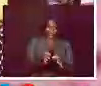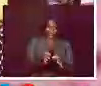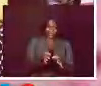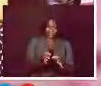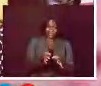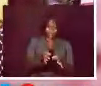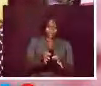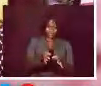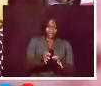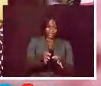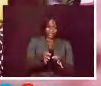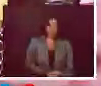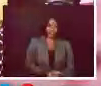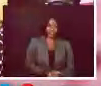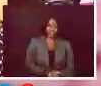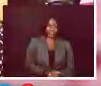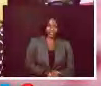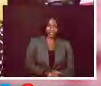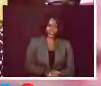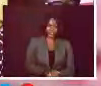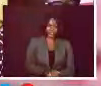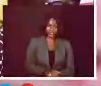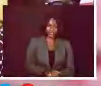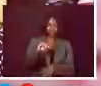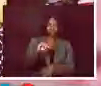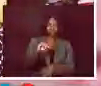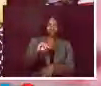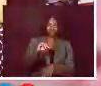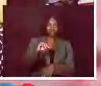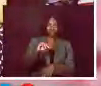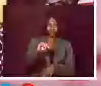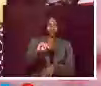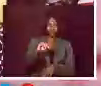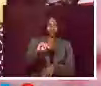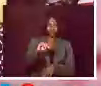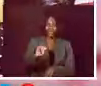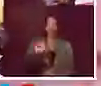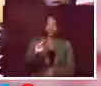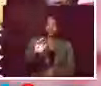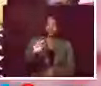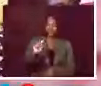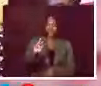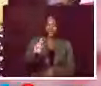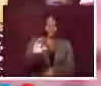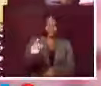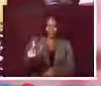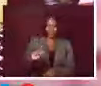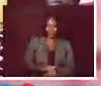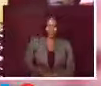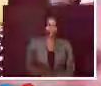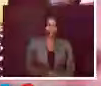by Honorable Muntaka Mubarak. Mr. Speaker, there are